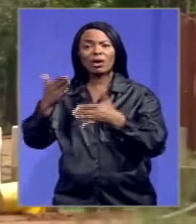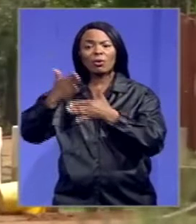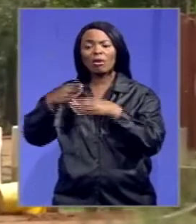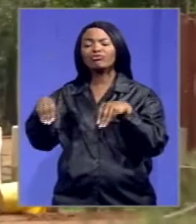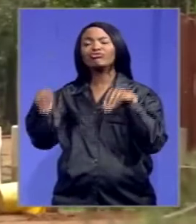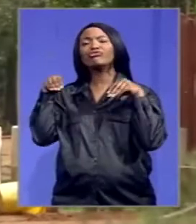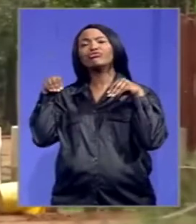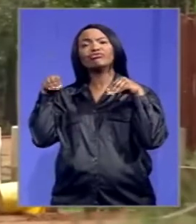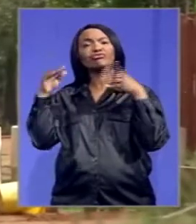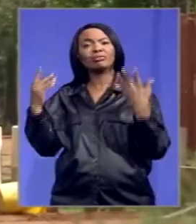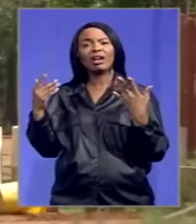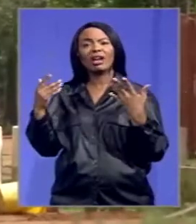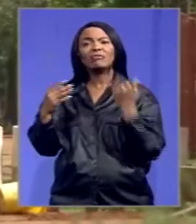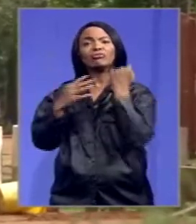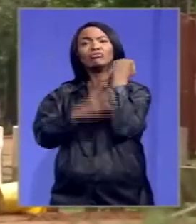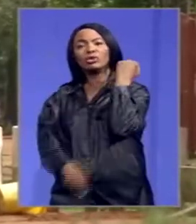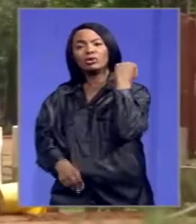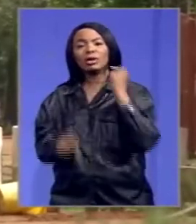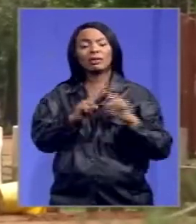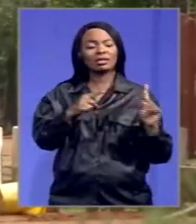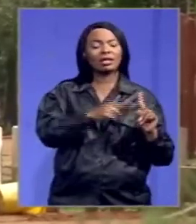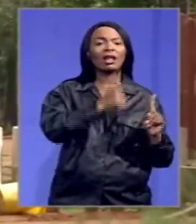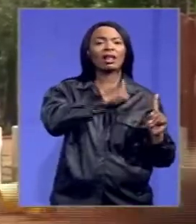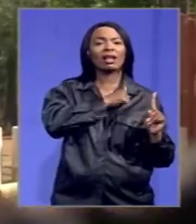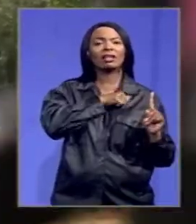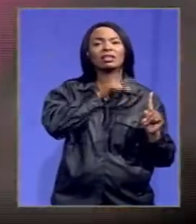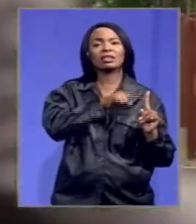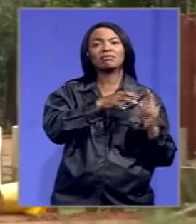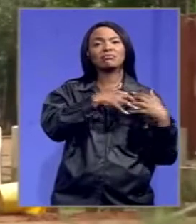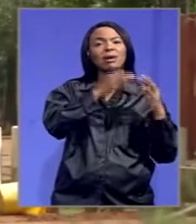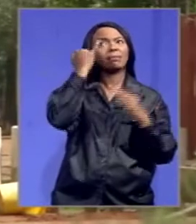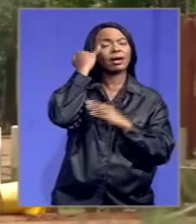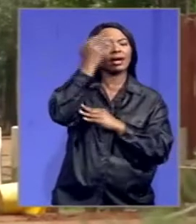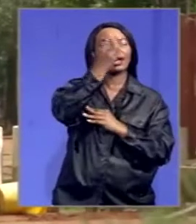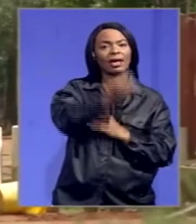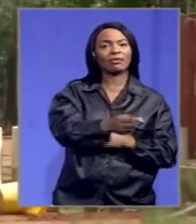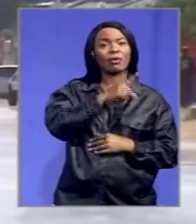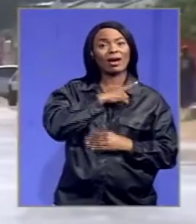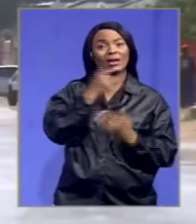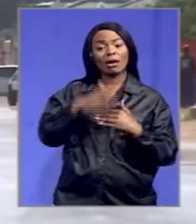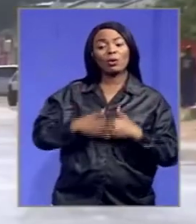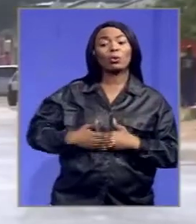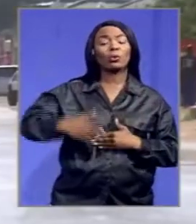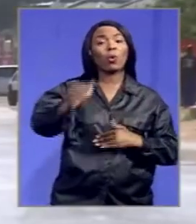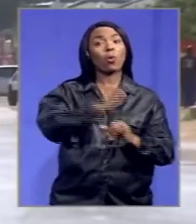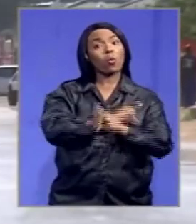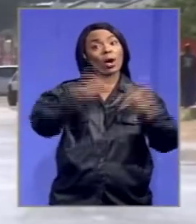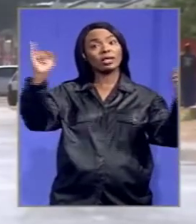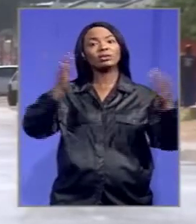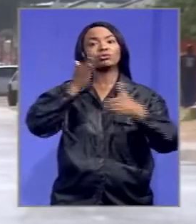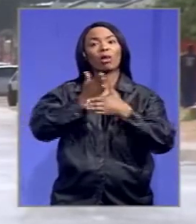ya ka ditsebi ho bonahala ha tlhokeho ya mosebetsi Afrika Borwa e ka nyelohela ho diperesente tse